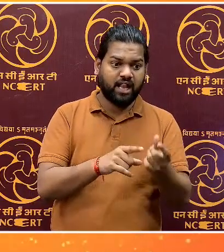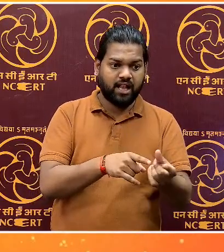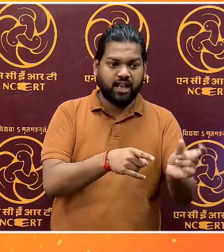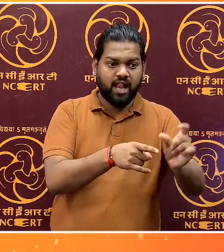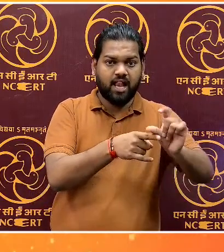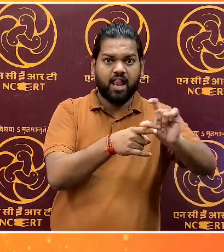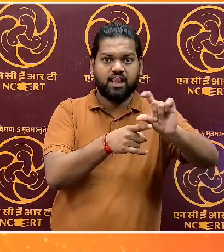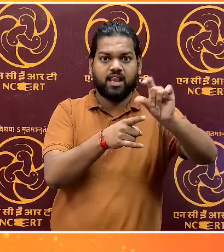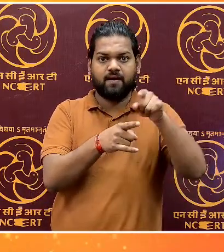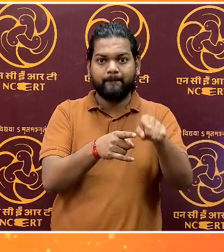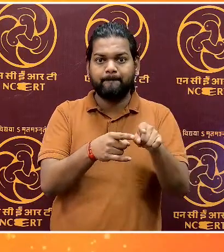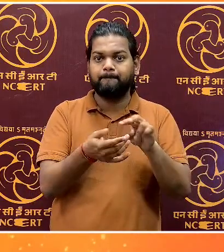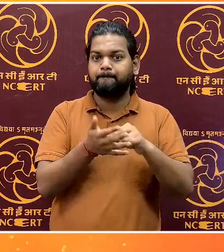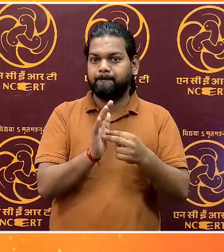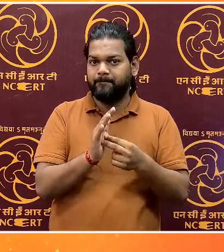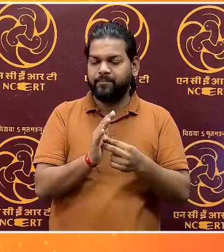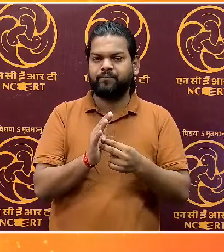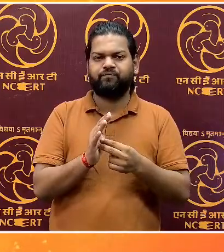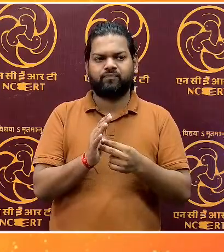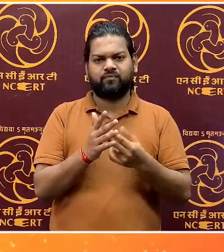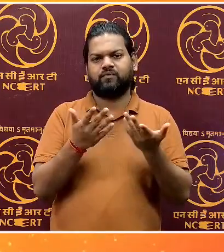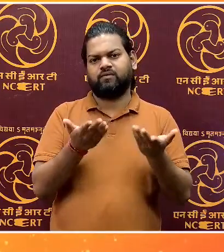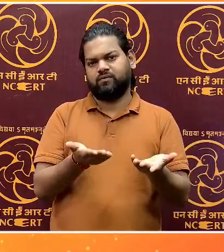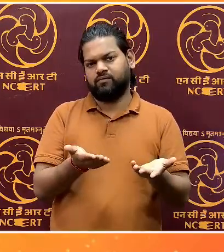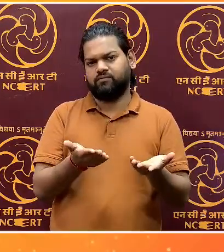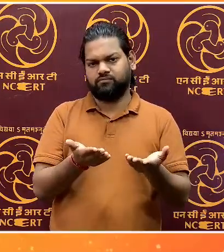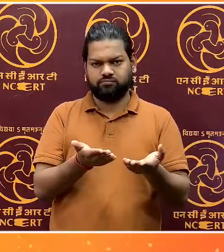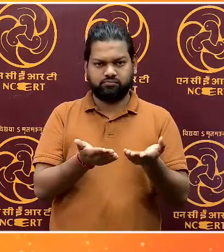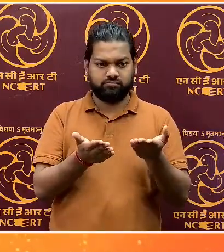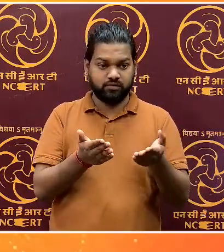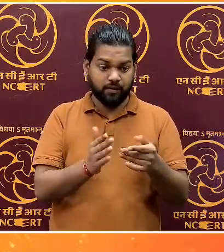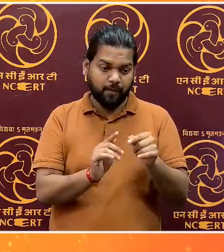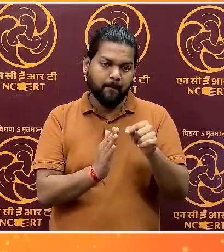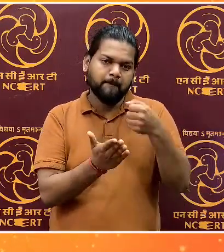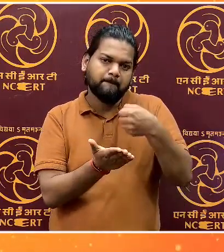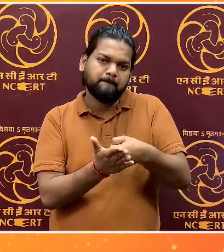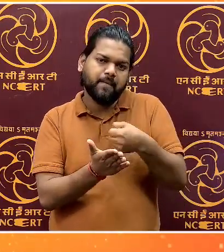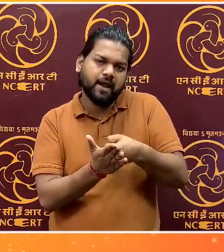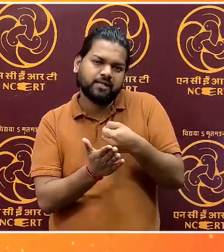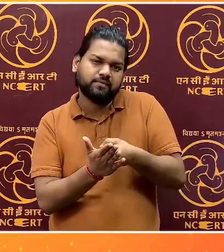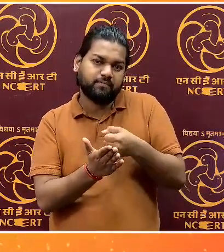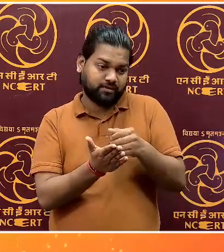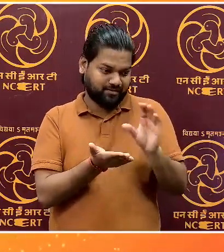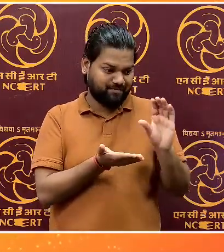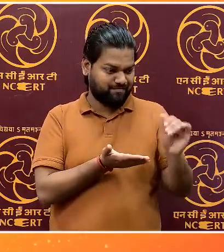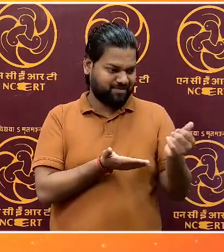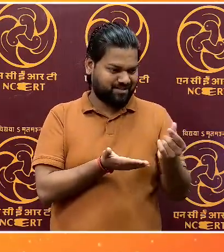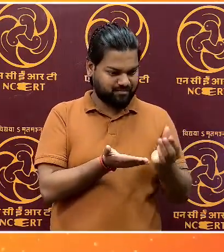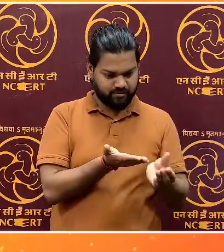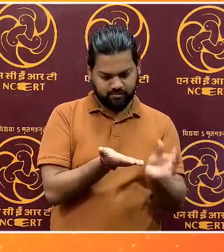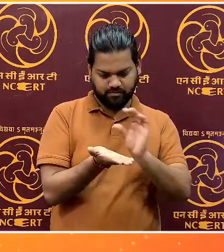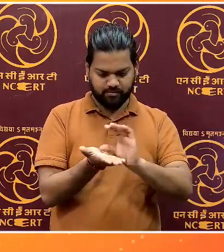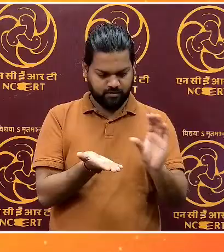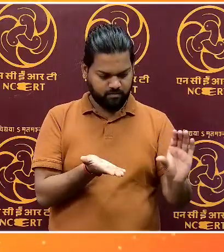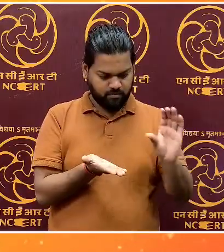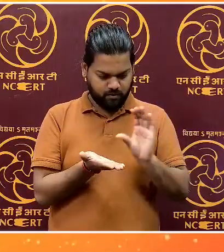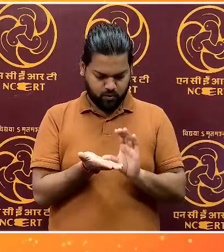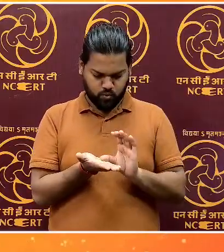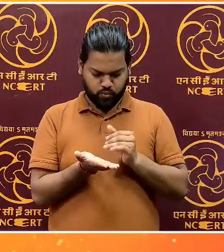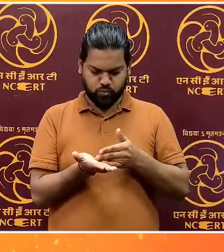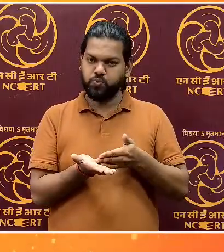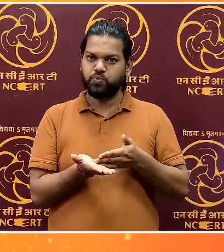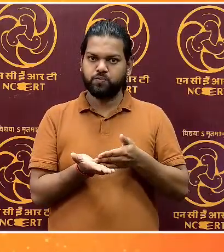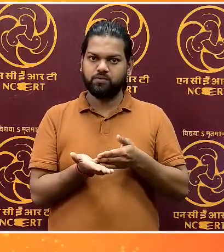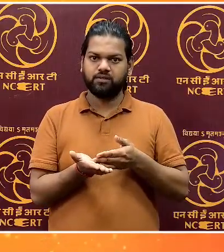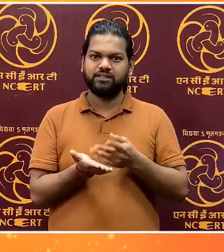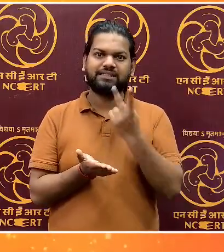simple interest is something which is paid or earned on the principal sum or the principal amount. So it is prominently dependent upon